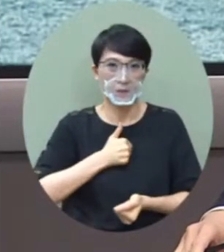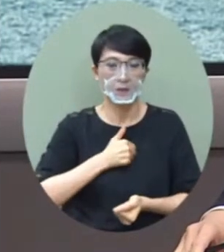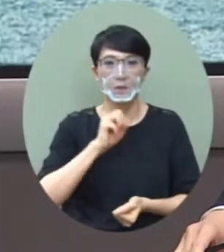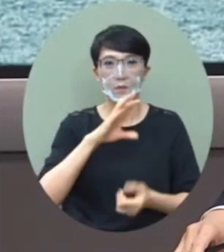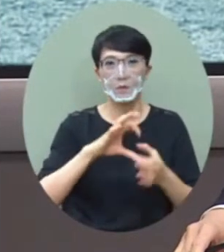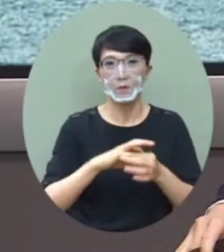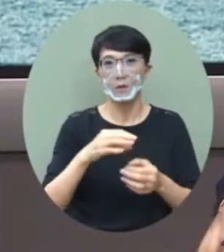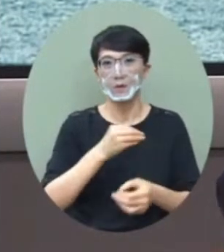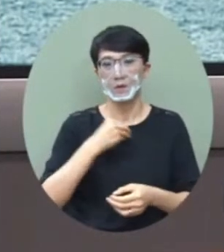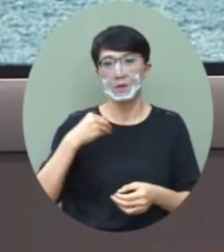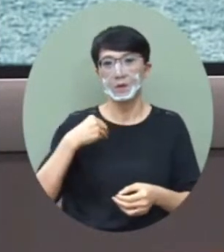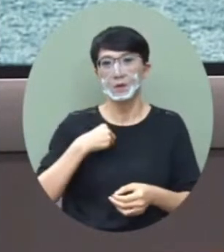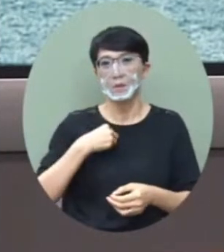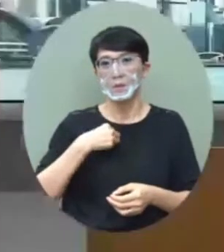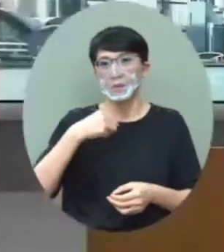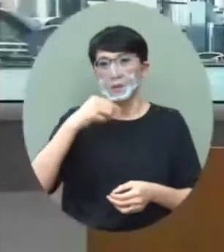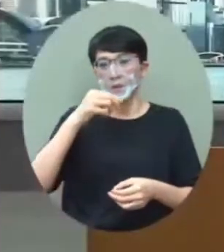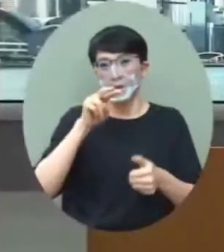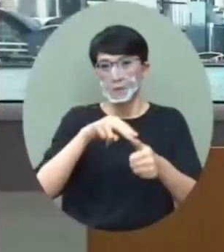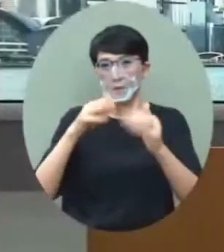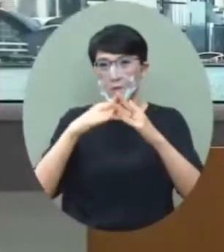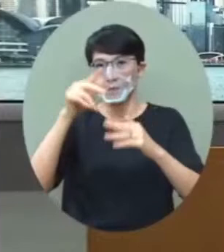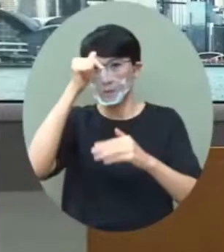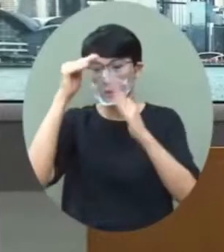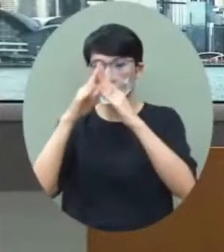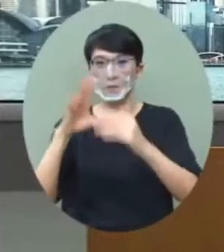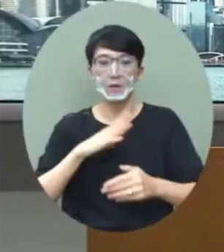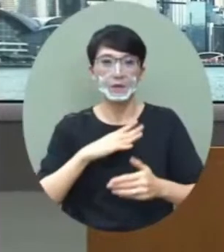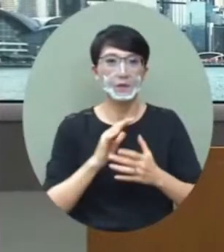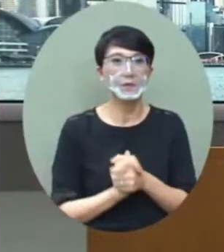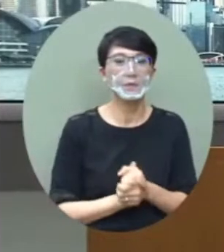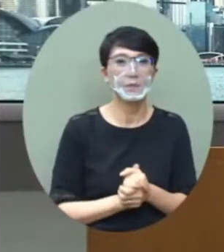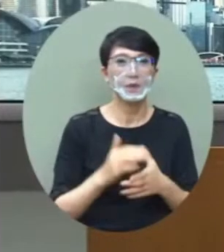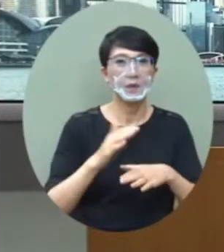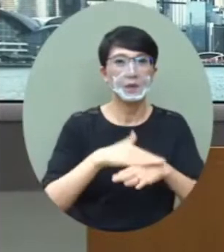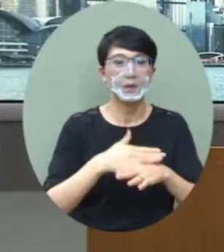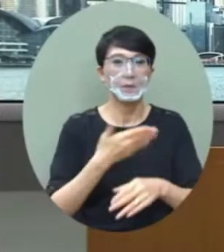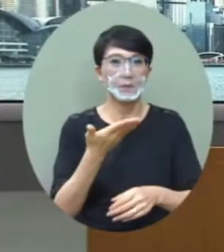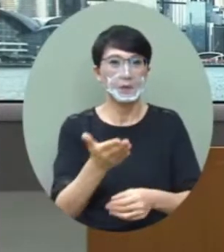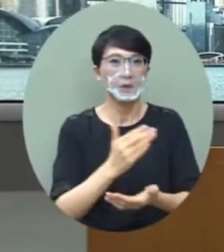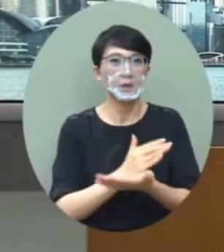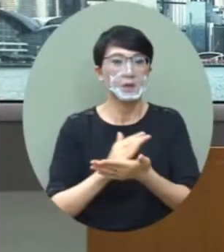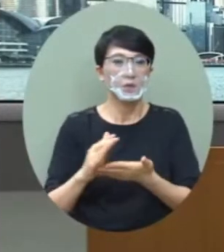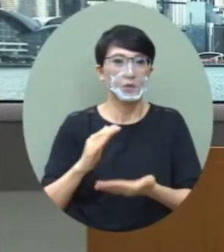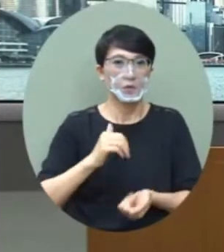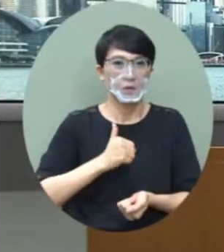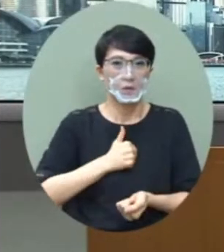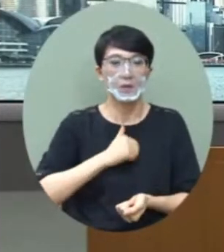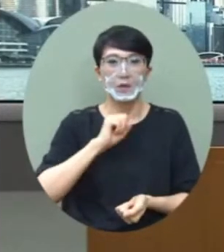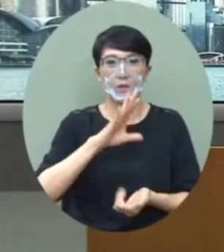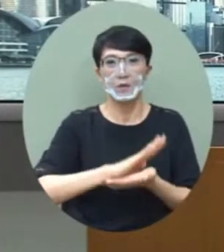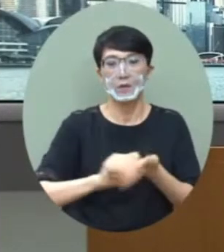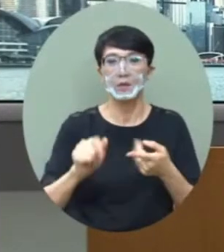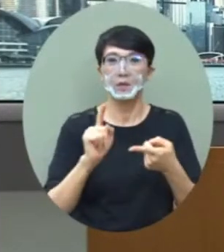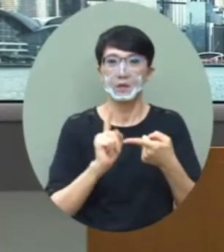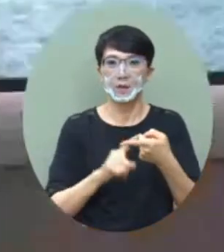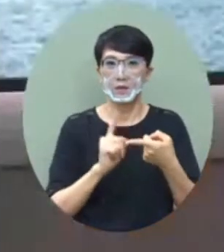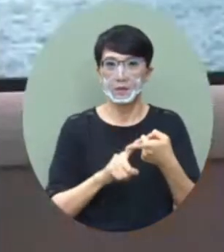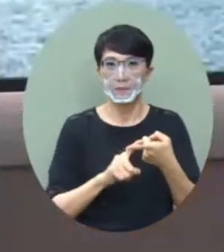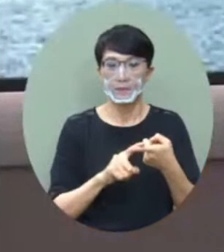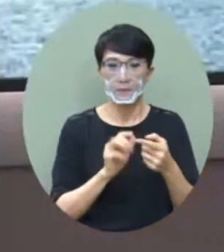information on any such cases later. I invite Dr. Lau to tell us about the situation at hospitals.